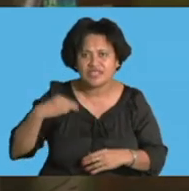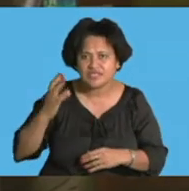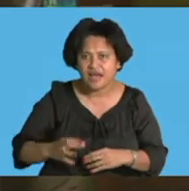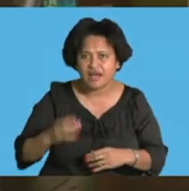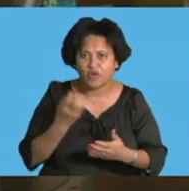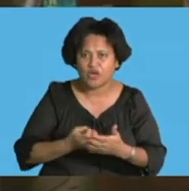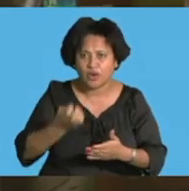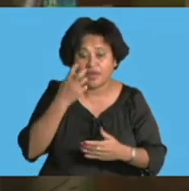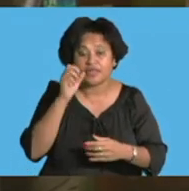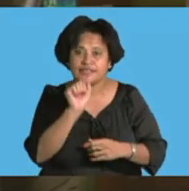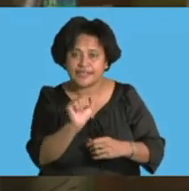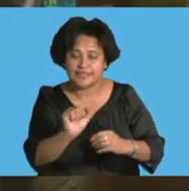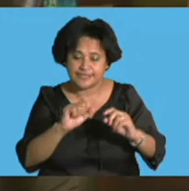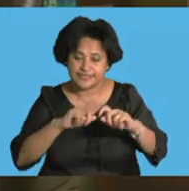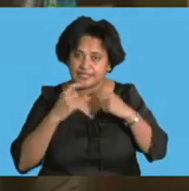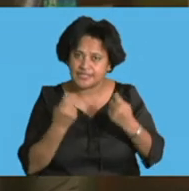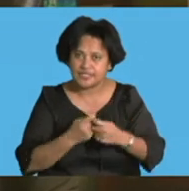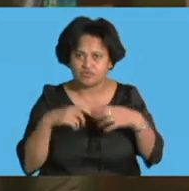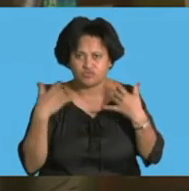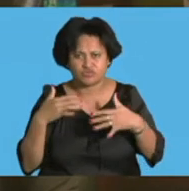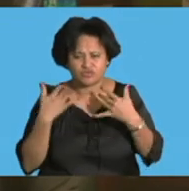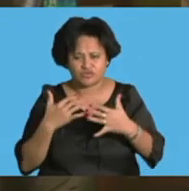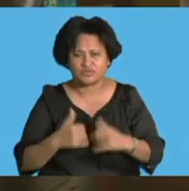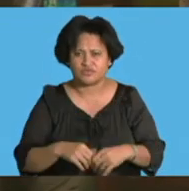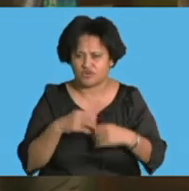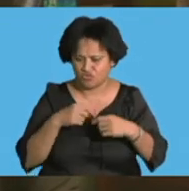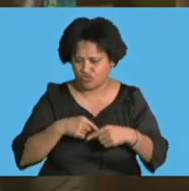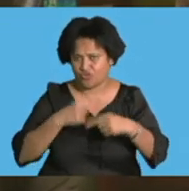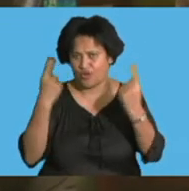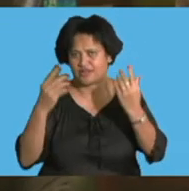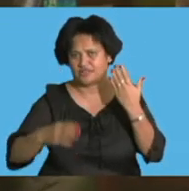team, for their job well done, and